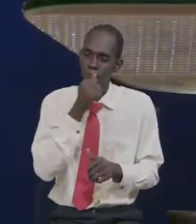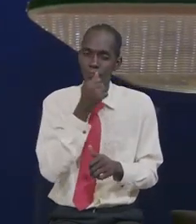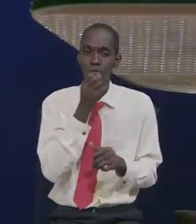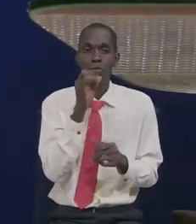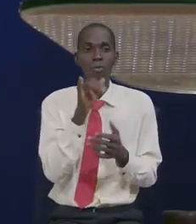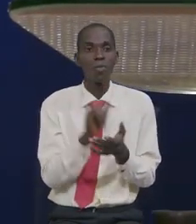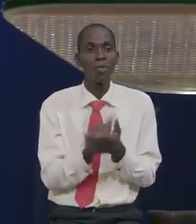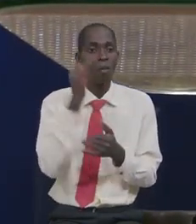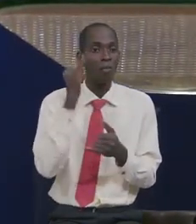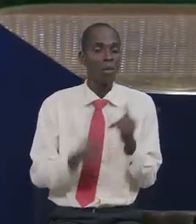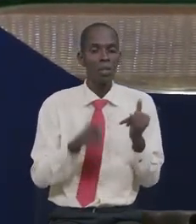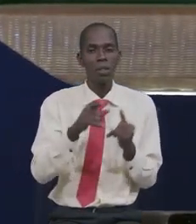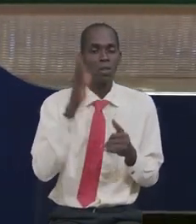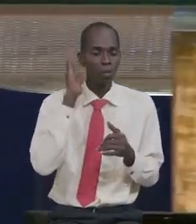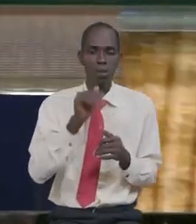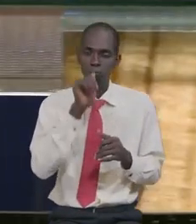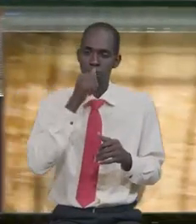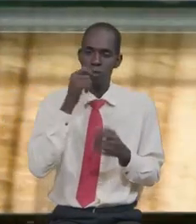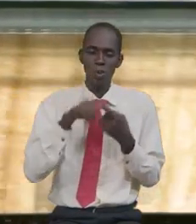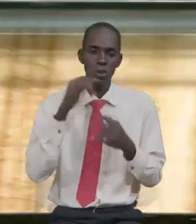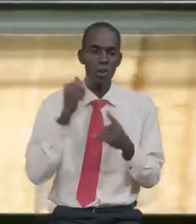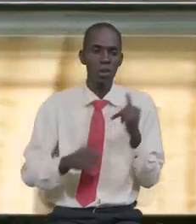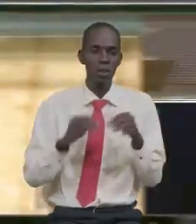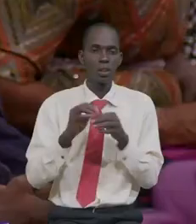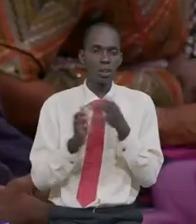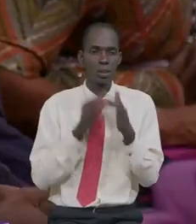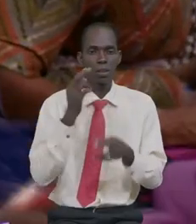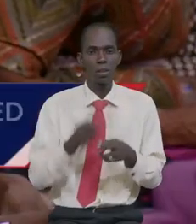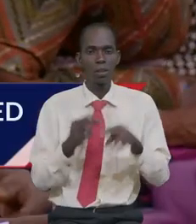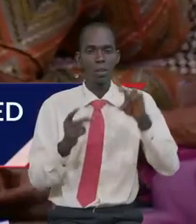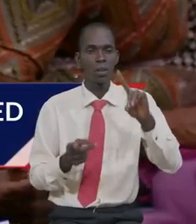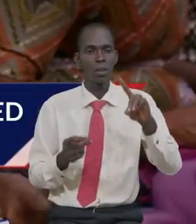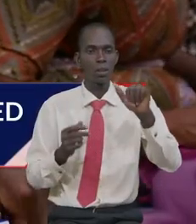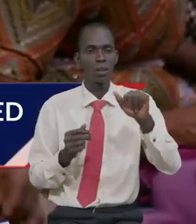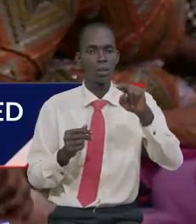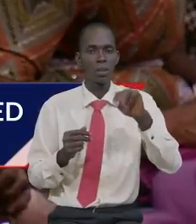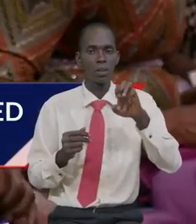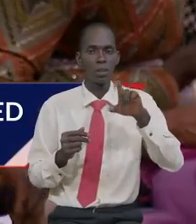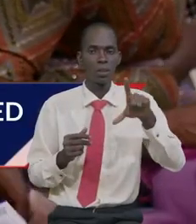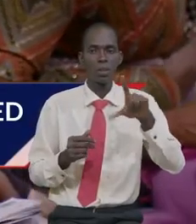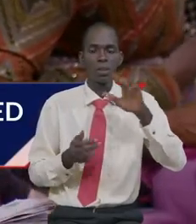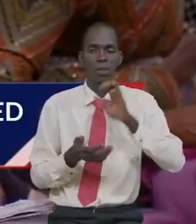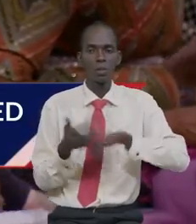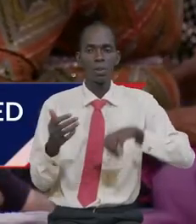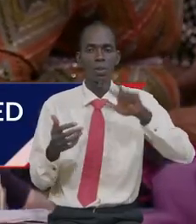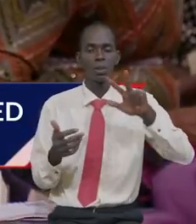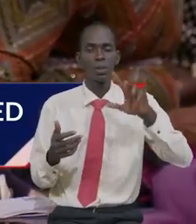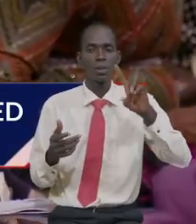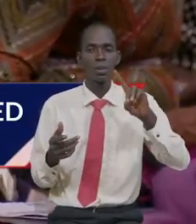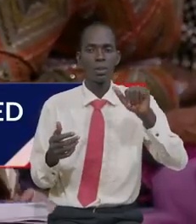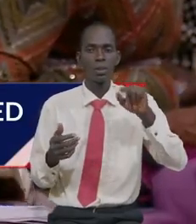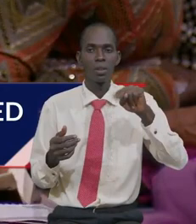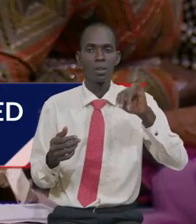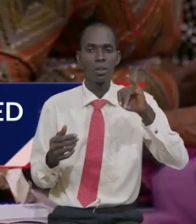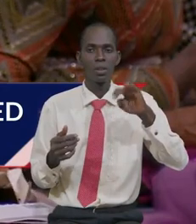finally you'll endure to the end. We're looking at Daniel chapter 3 and we're looking at verse 21. Daniel chapter 3 verse